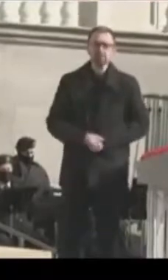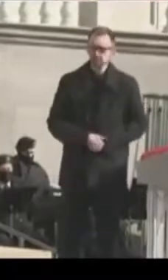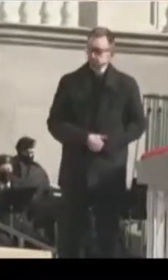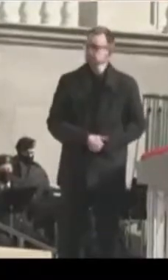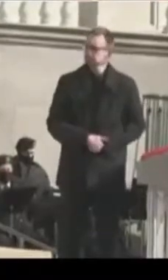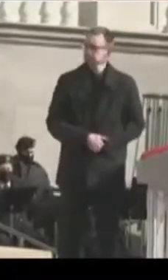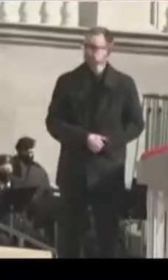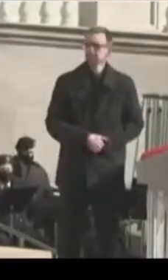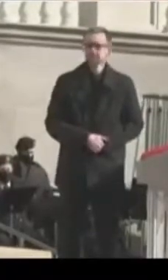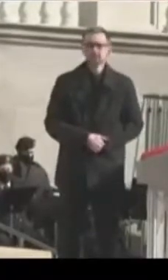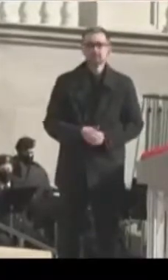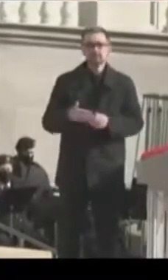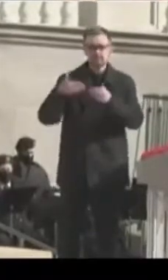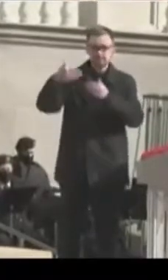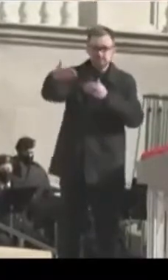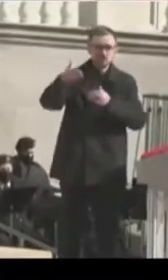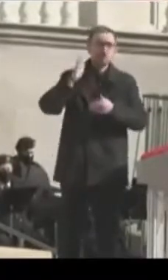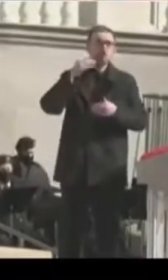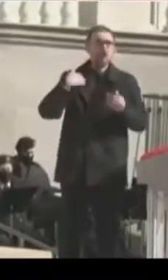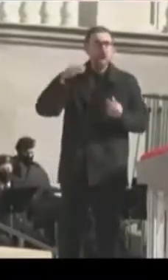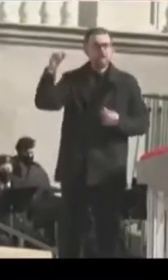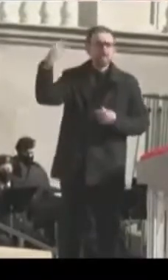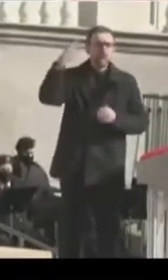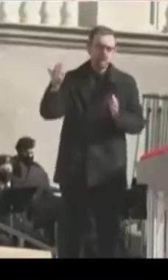Sunny days are ahead.